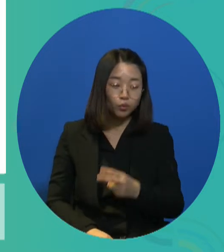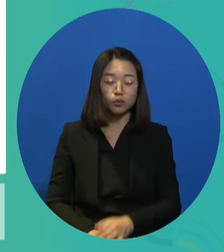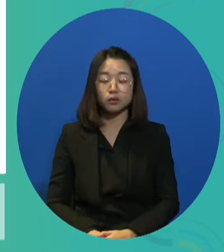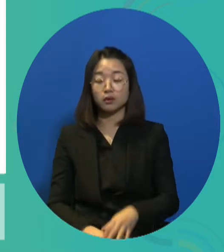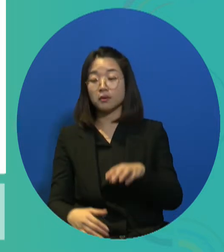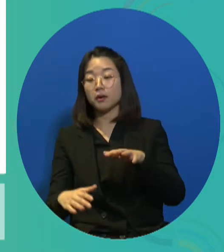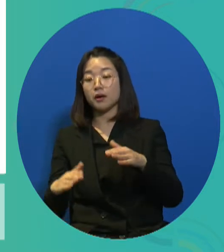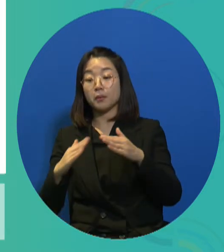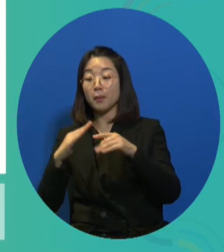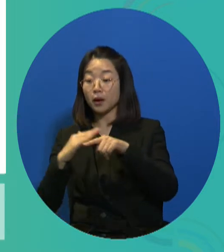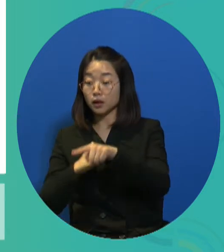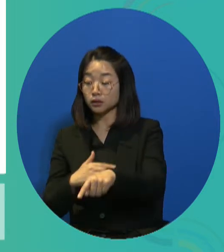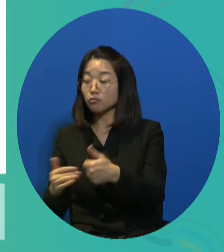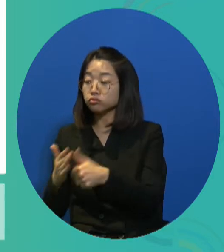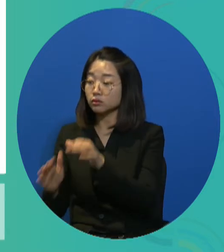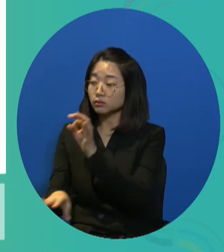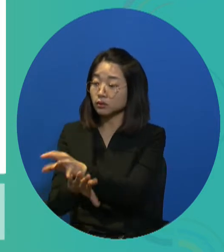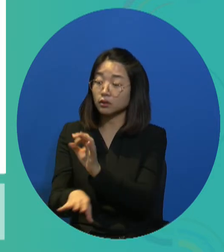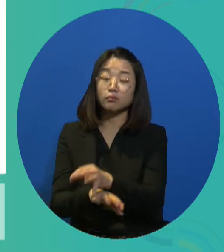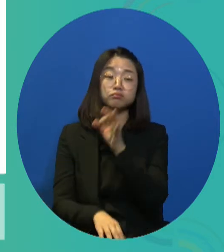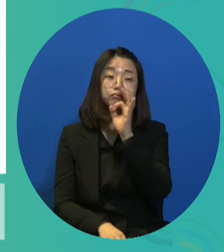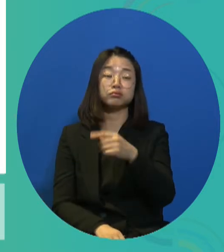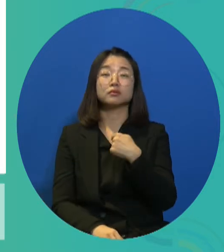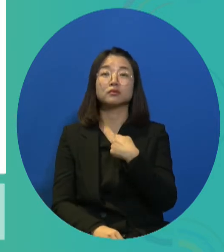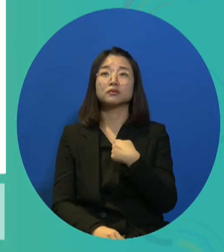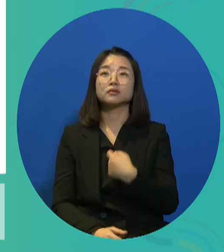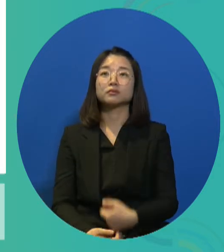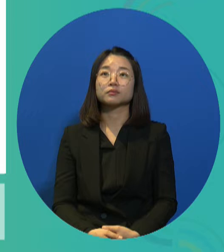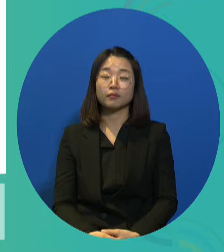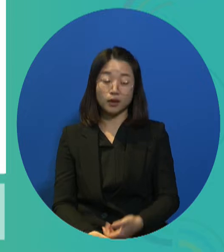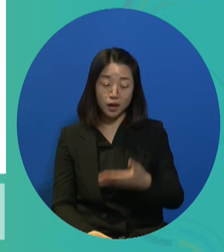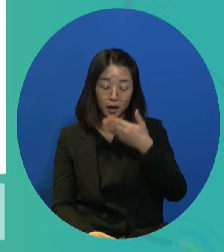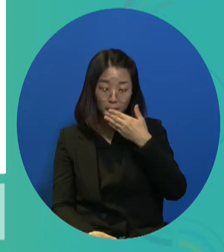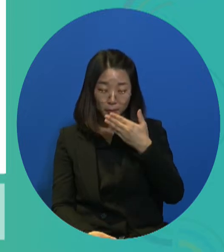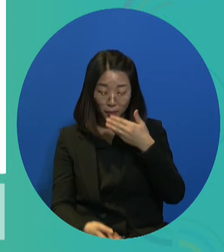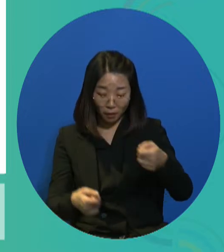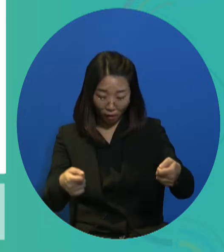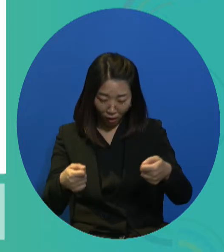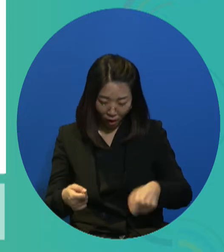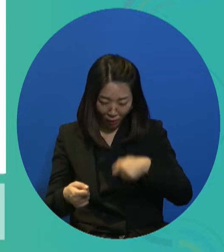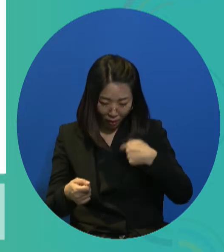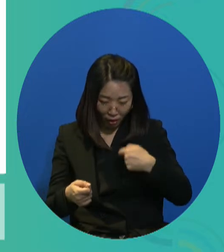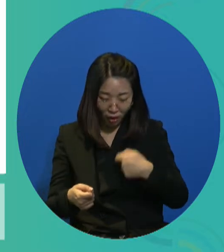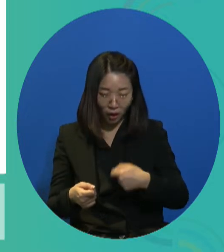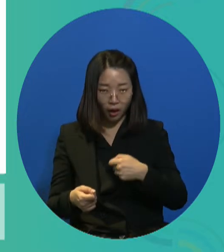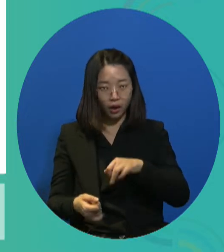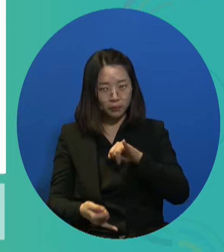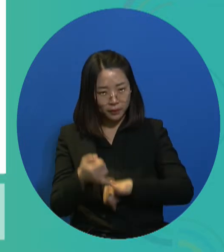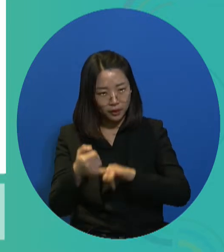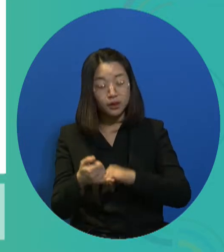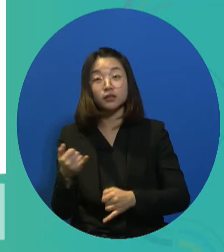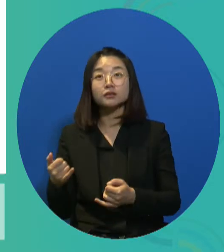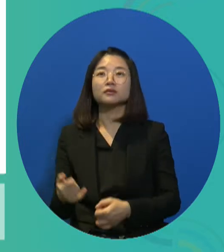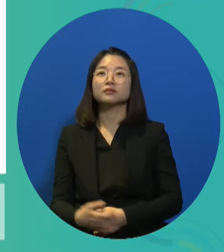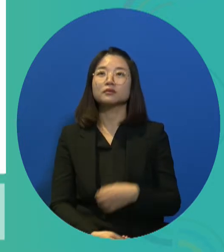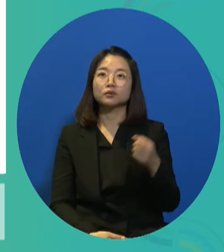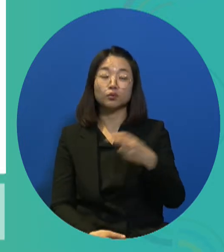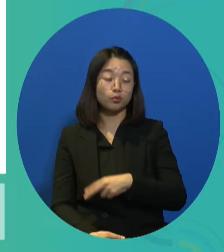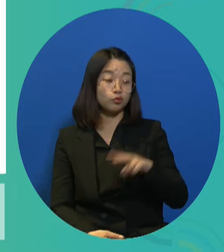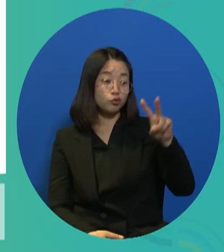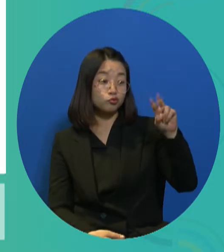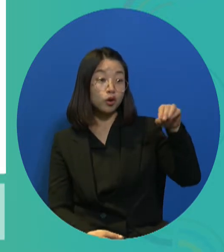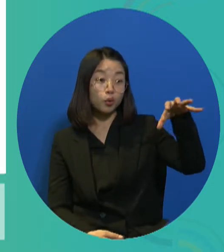own homes. This has led the UN committee to talk about institutionalization